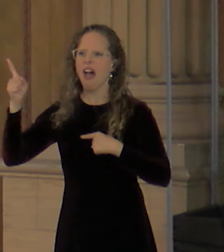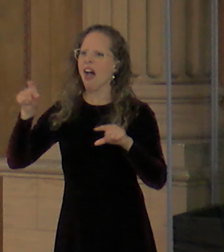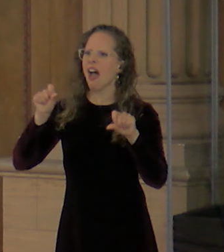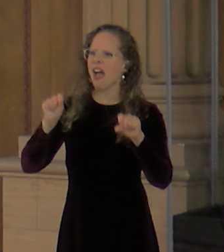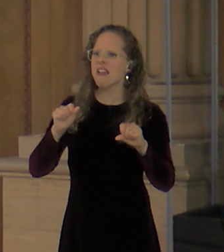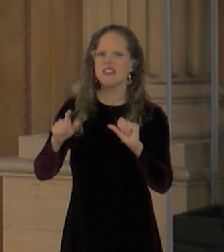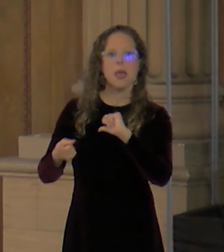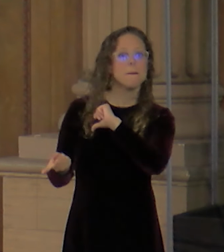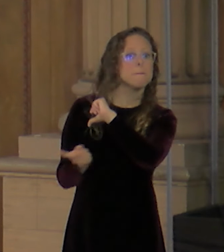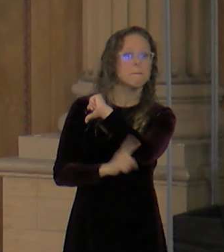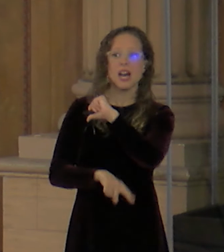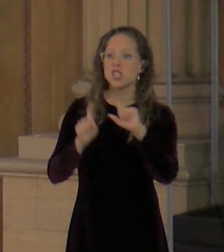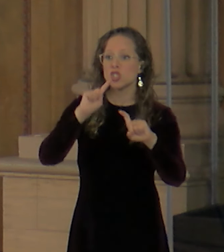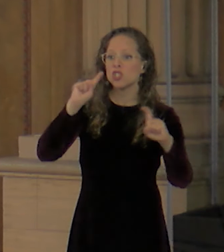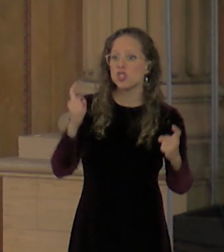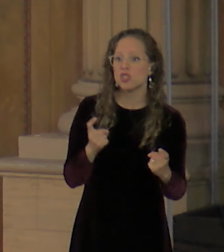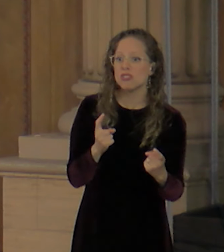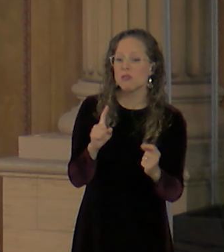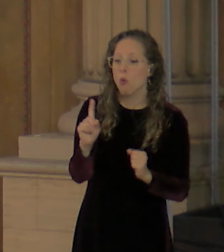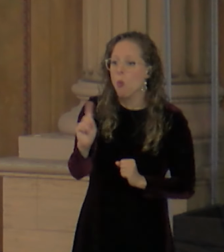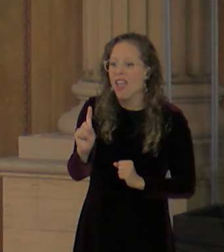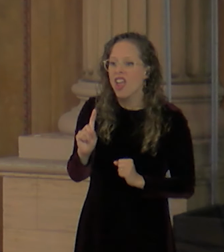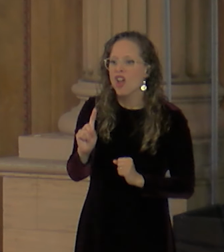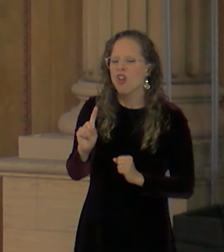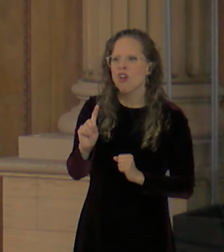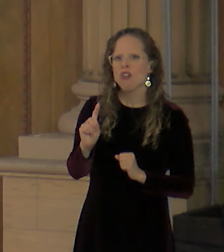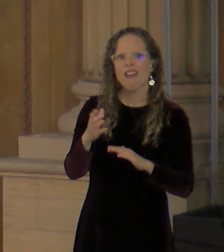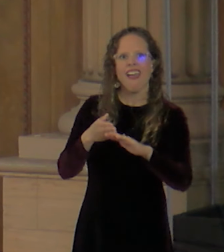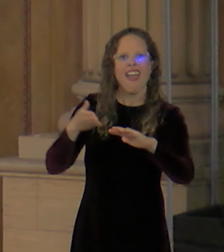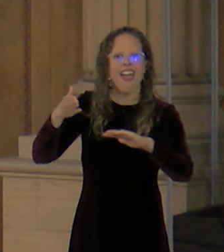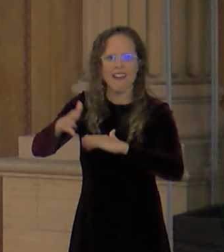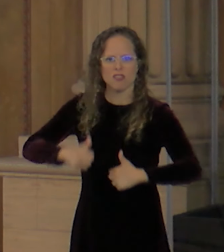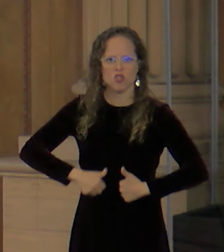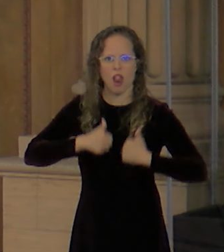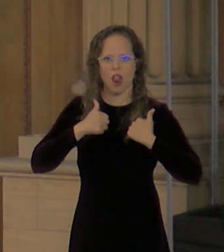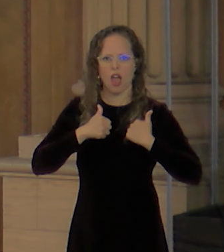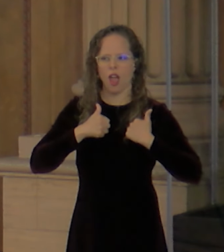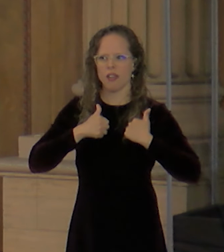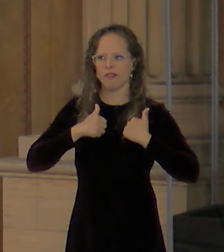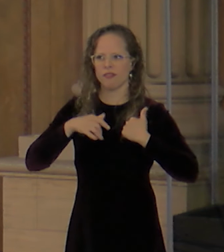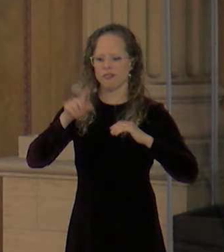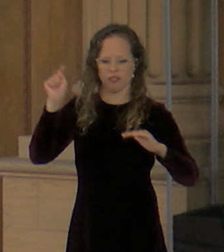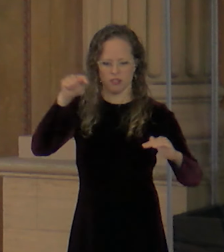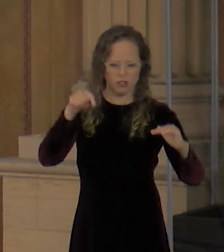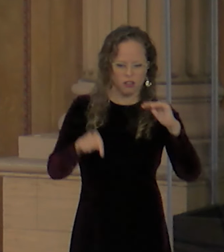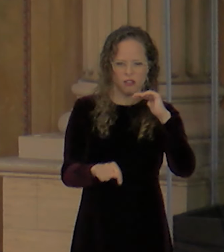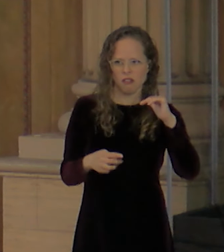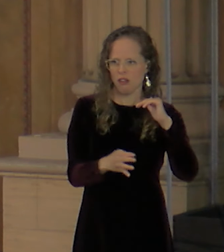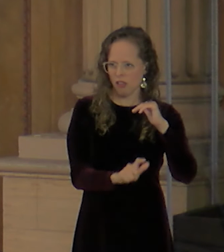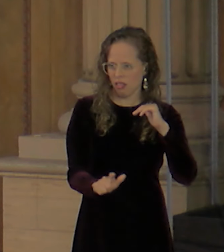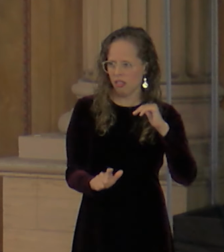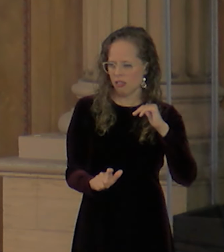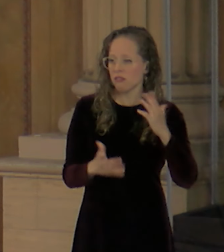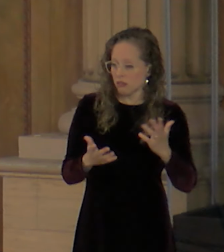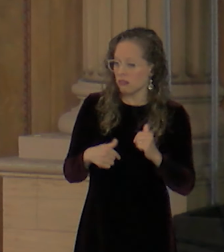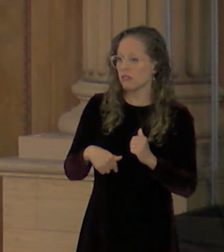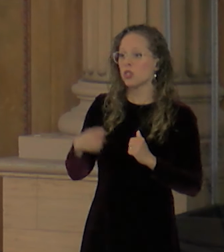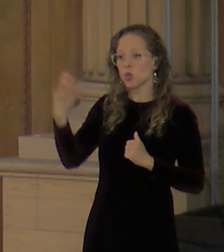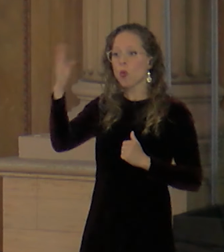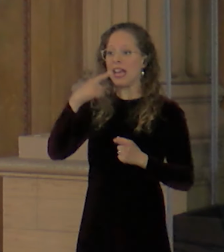in the afterlife, in the underworld, in verse 13. And so he says to Job, if you can do those things better than I